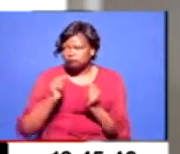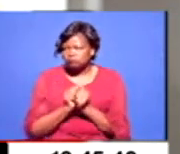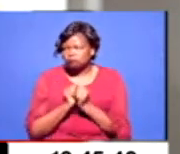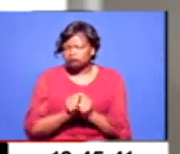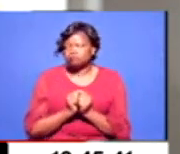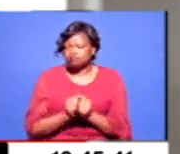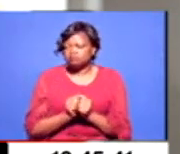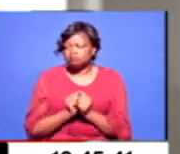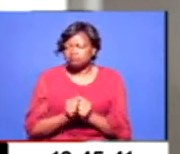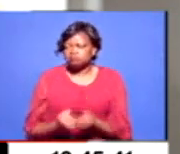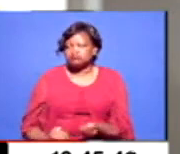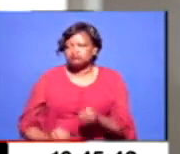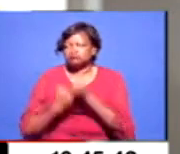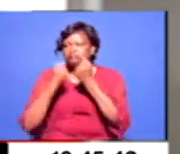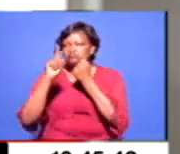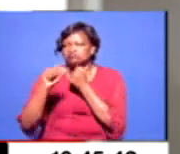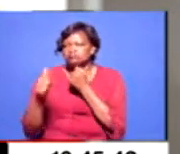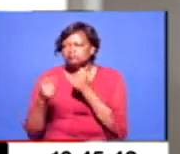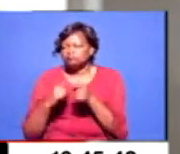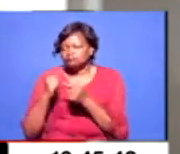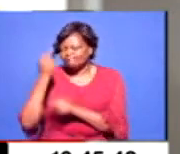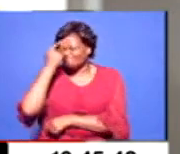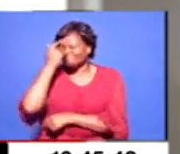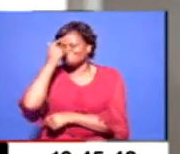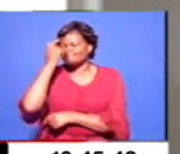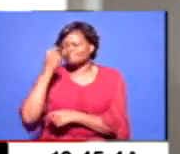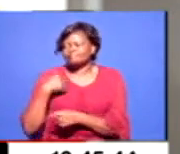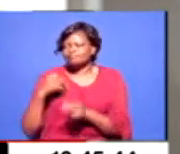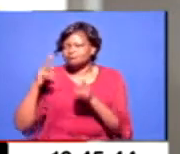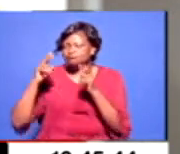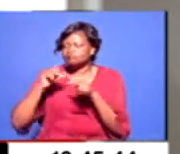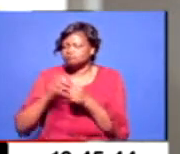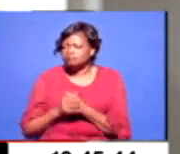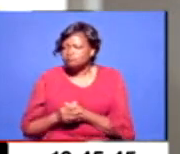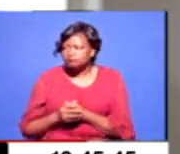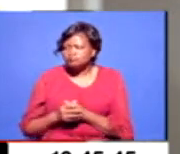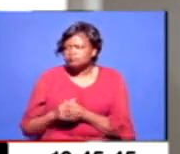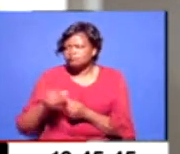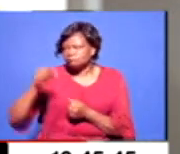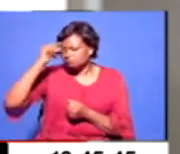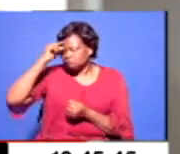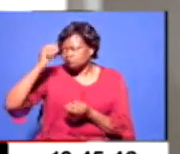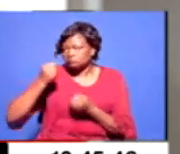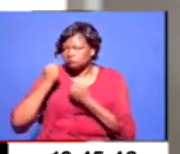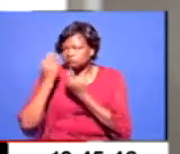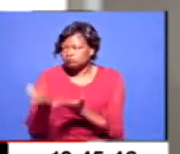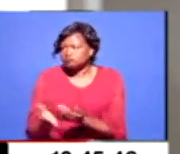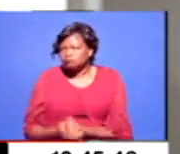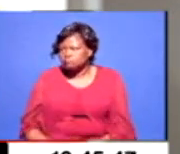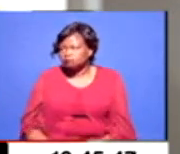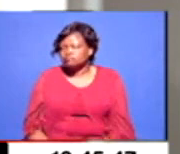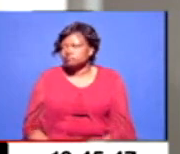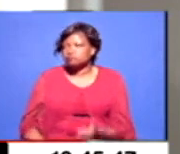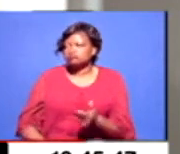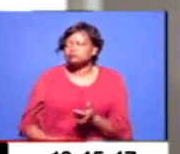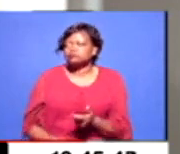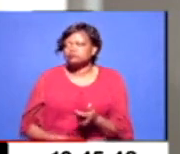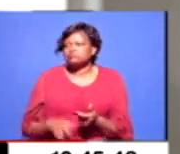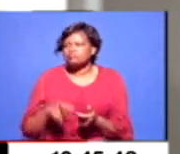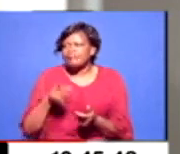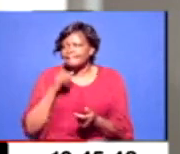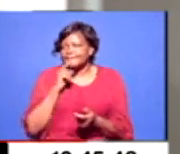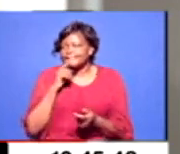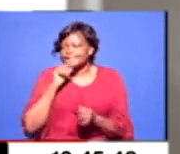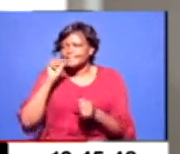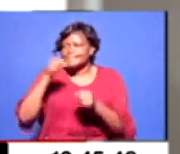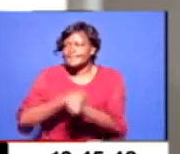hold hands. Mm-hmm. And also I'm thinking, there's this issue of the government supplies mostly the male condoms. Mm-hmm. They're all over.